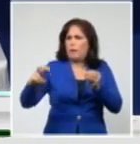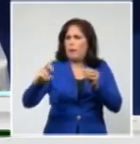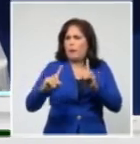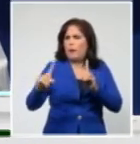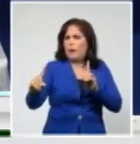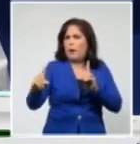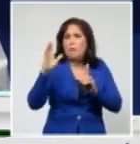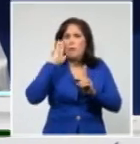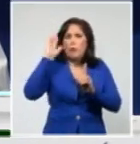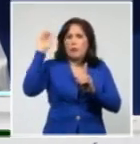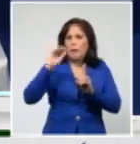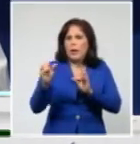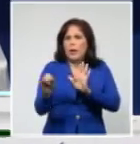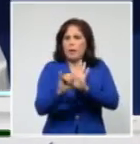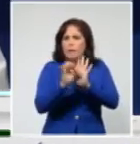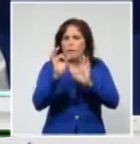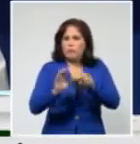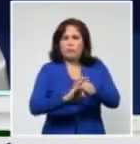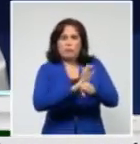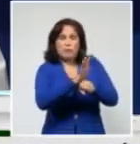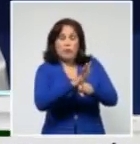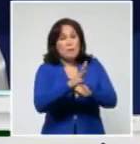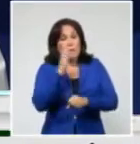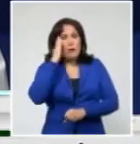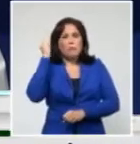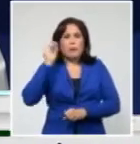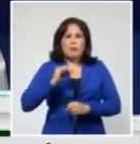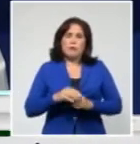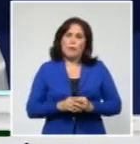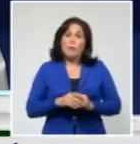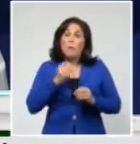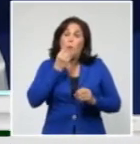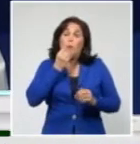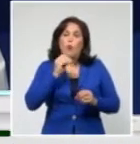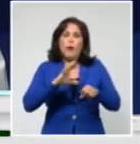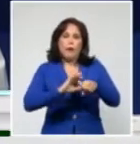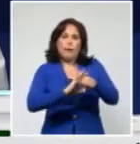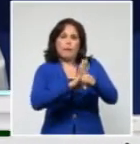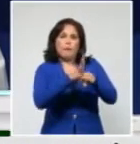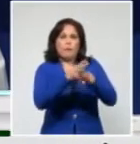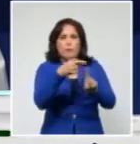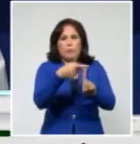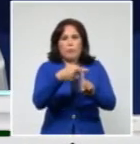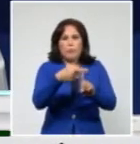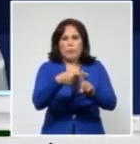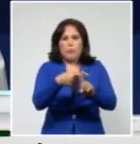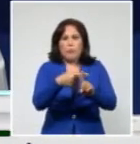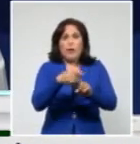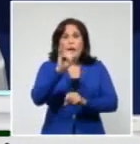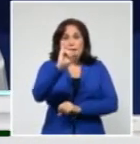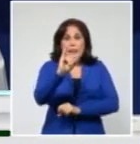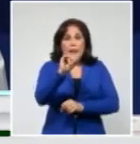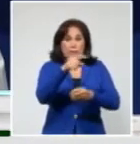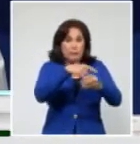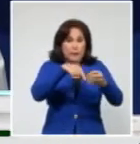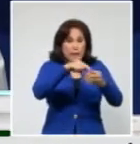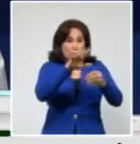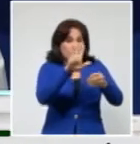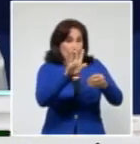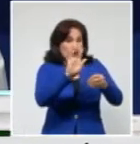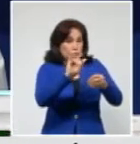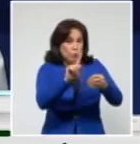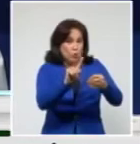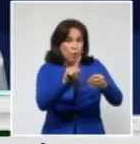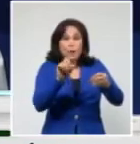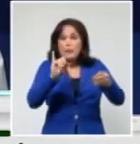Yesterday, no one to have tested positive for the virus contracted it abroad, meaning that imported cases remain